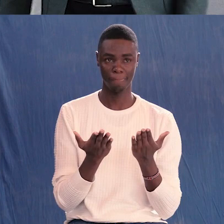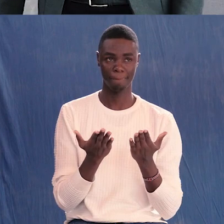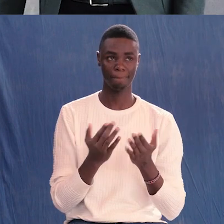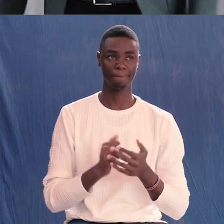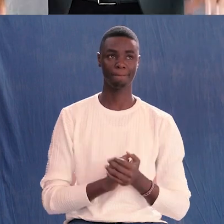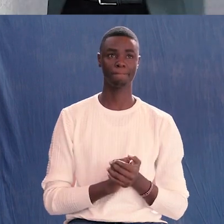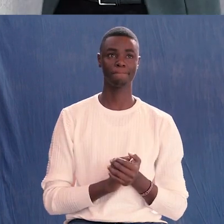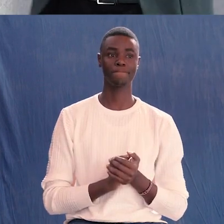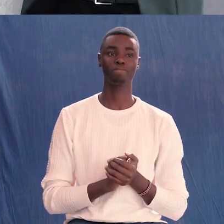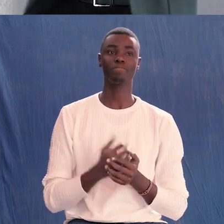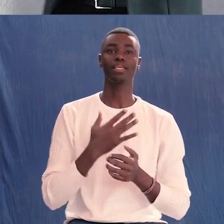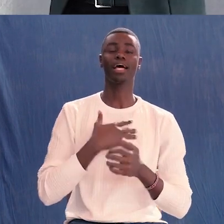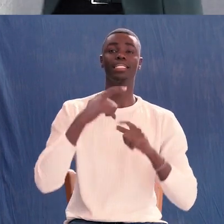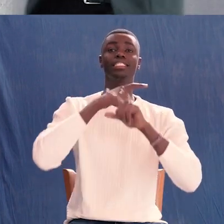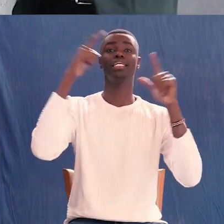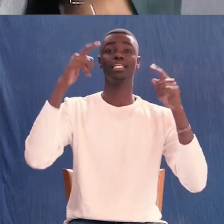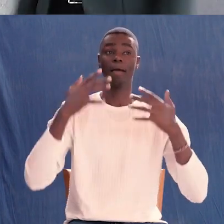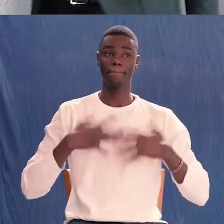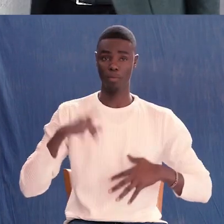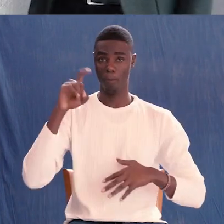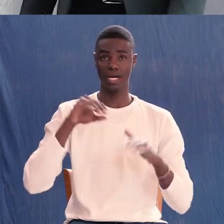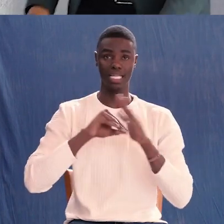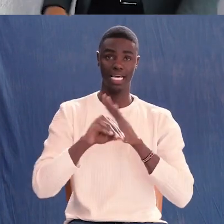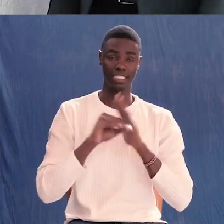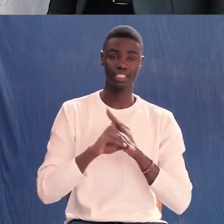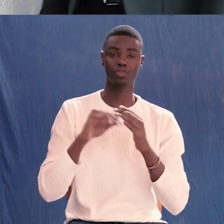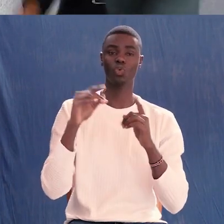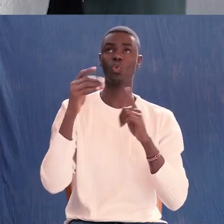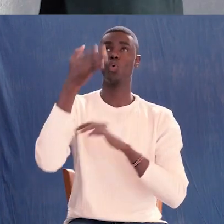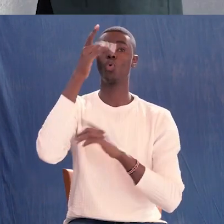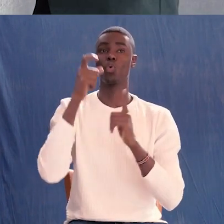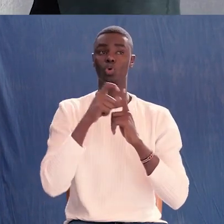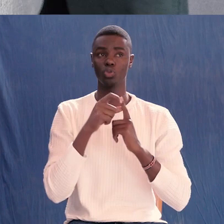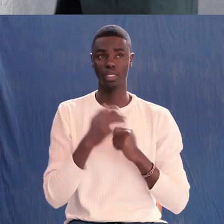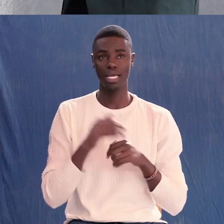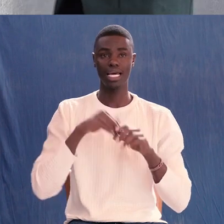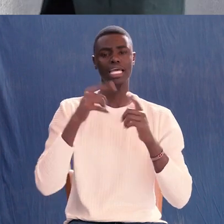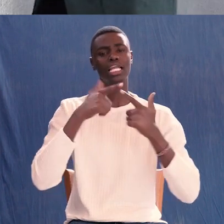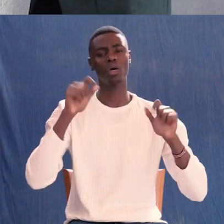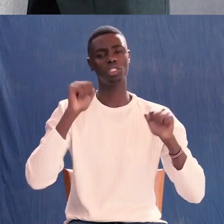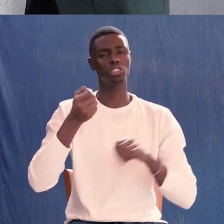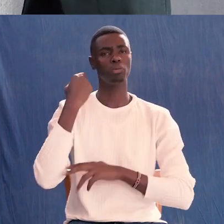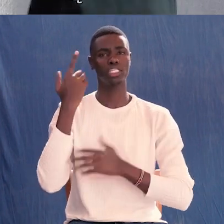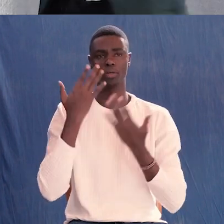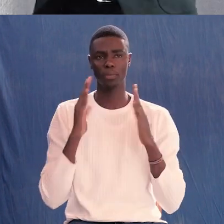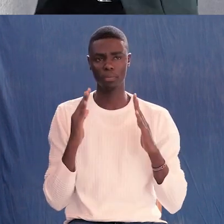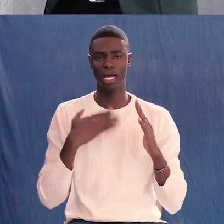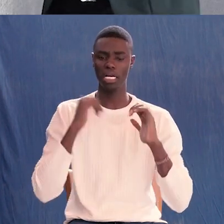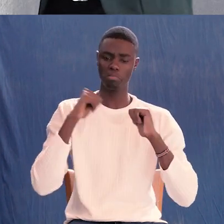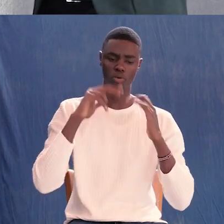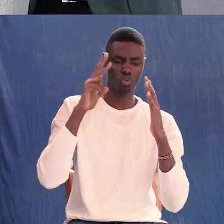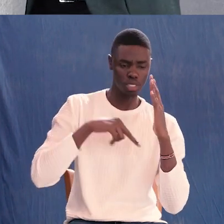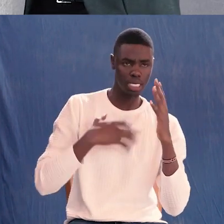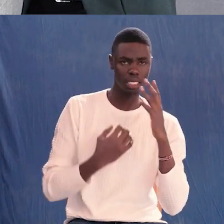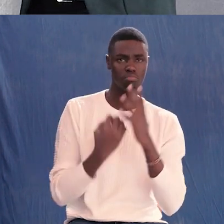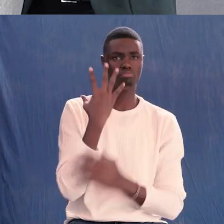and it's great that people should have access to God's word in a language they can understand and be able to read and grow.